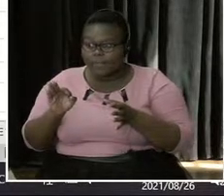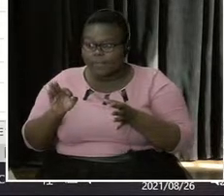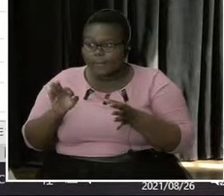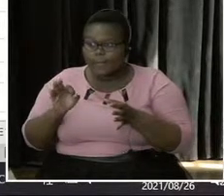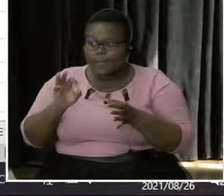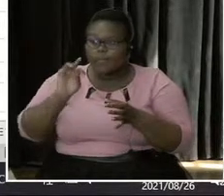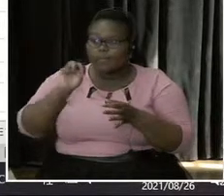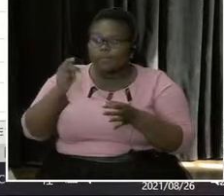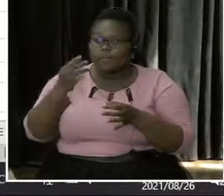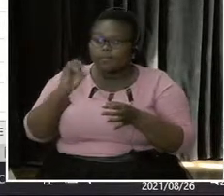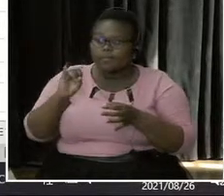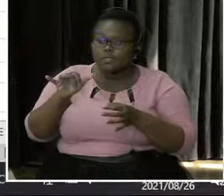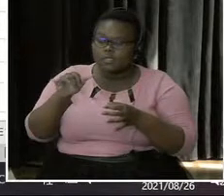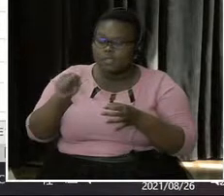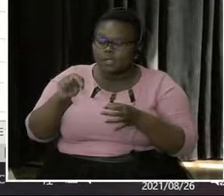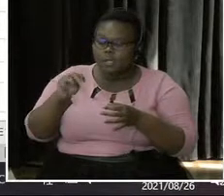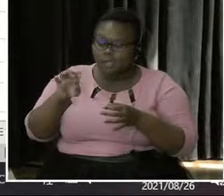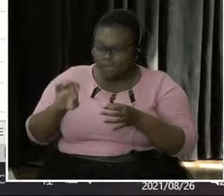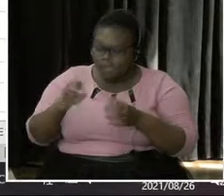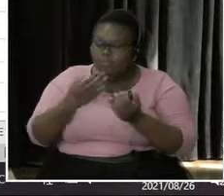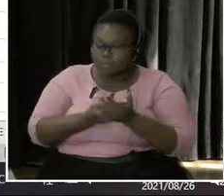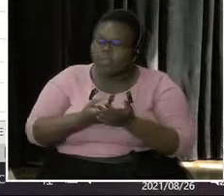Ntia nungangena.